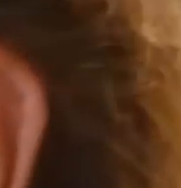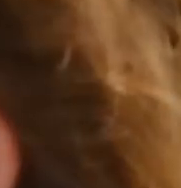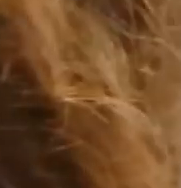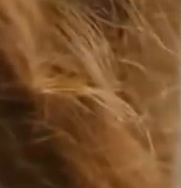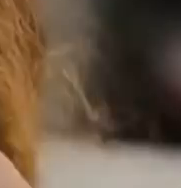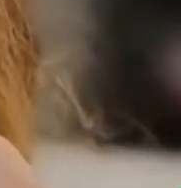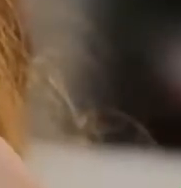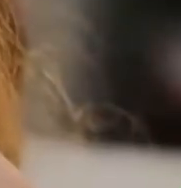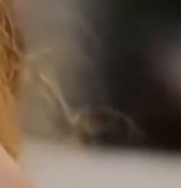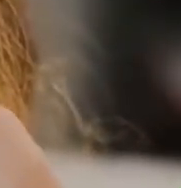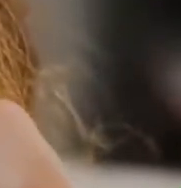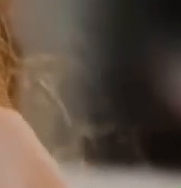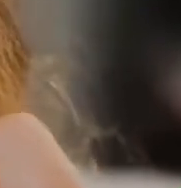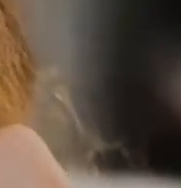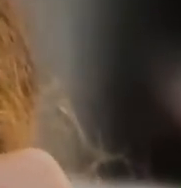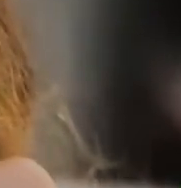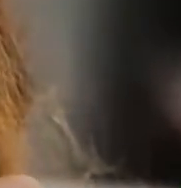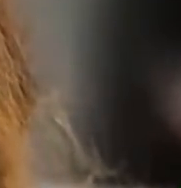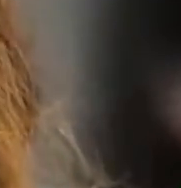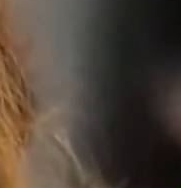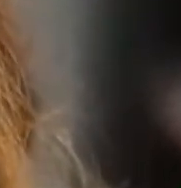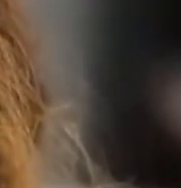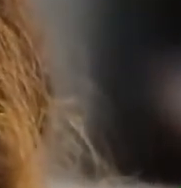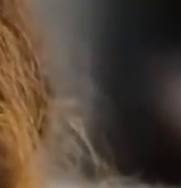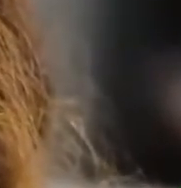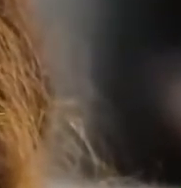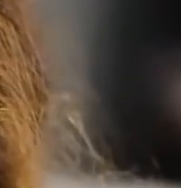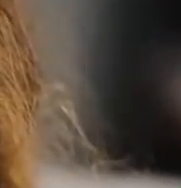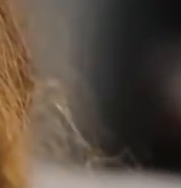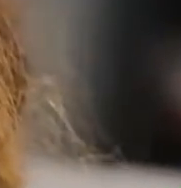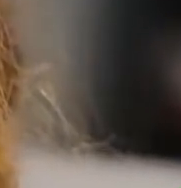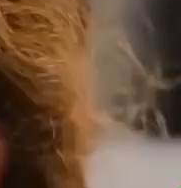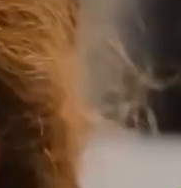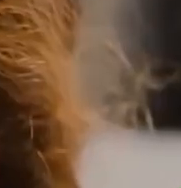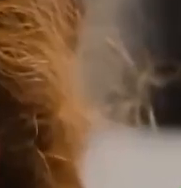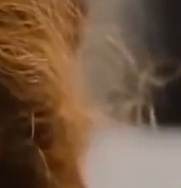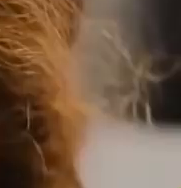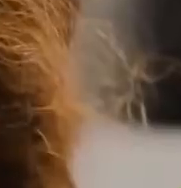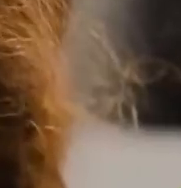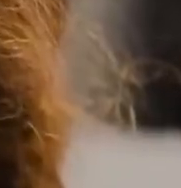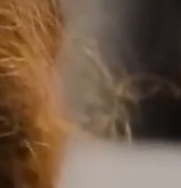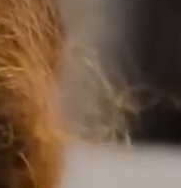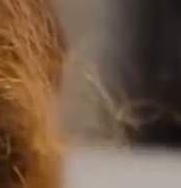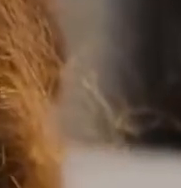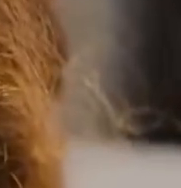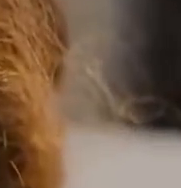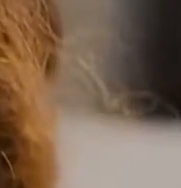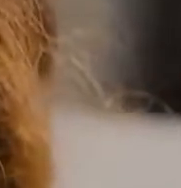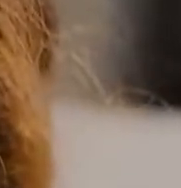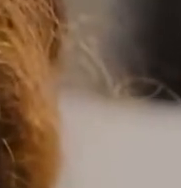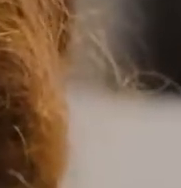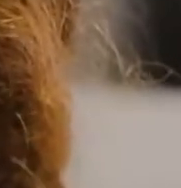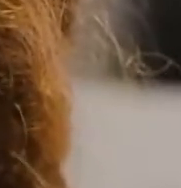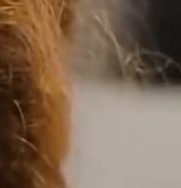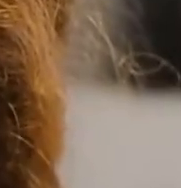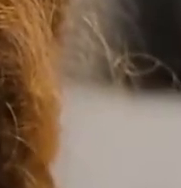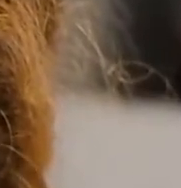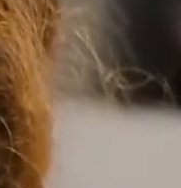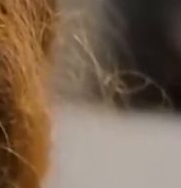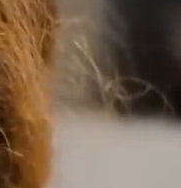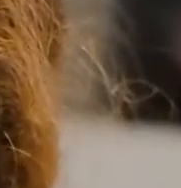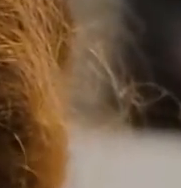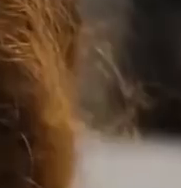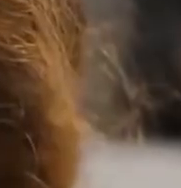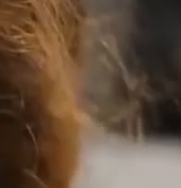own warm breath. Keep the mask secured over your nose and mouth. Your nose should be fully covered. If it isn't, then your mask will